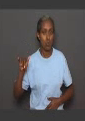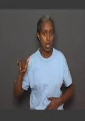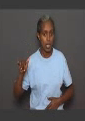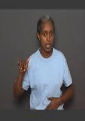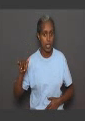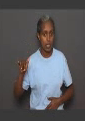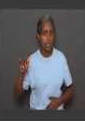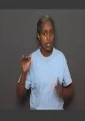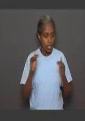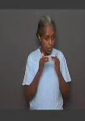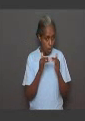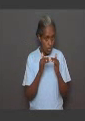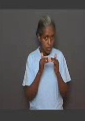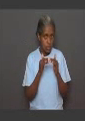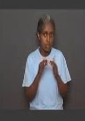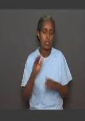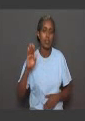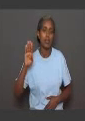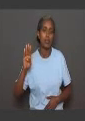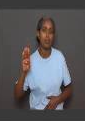B1B2y equals